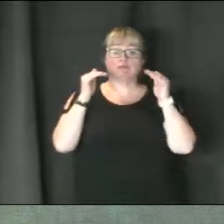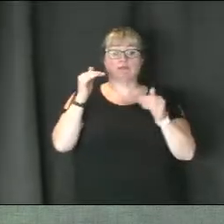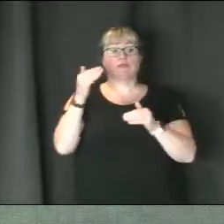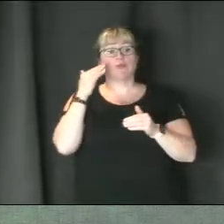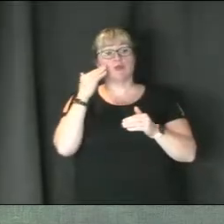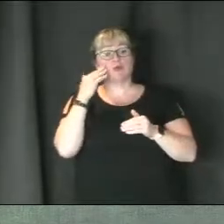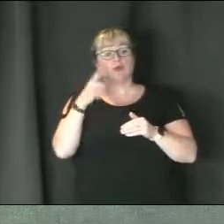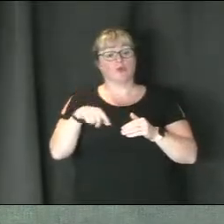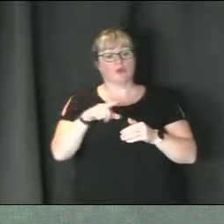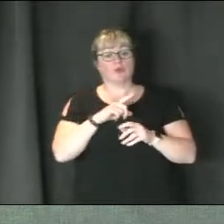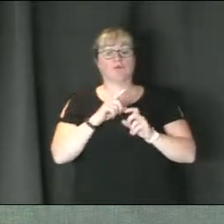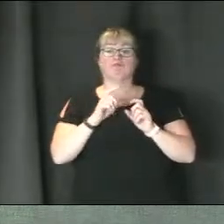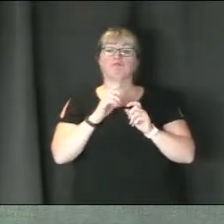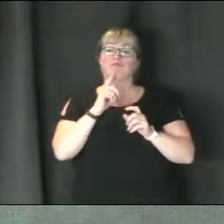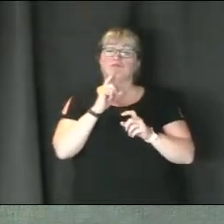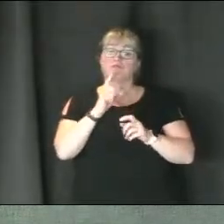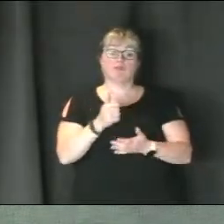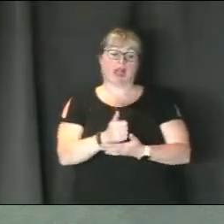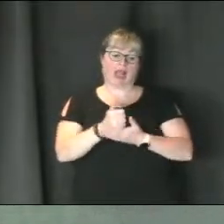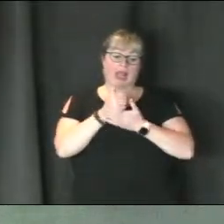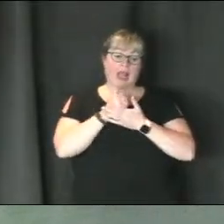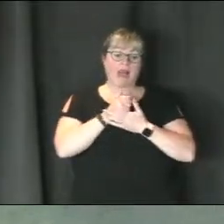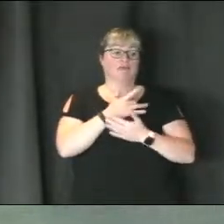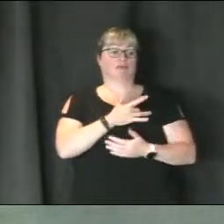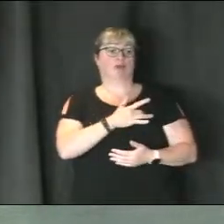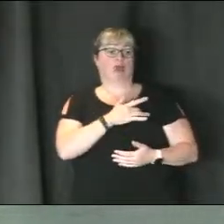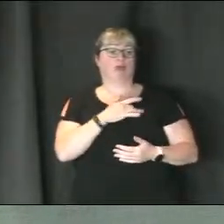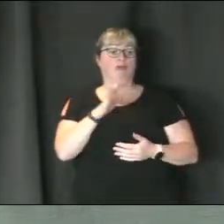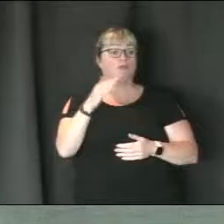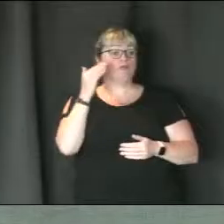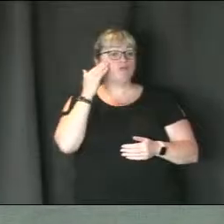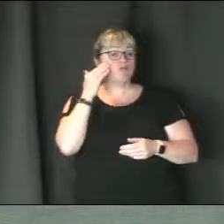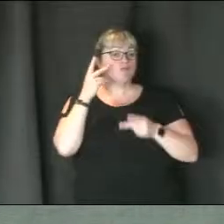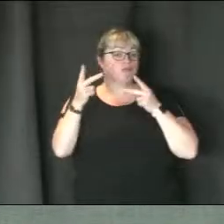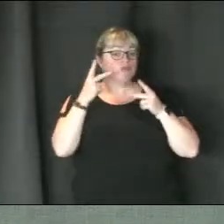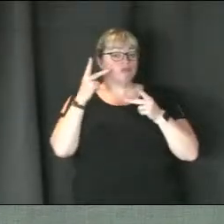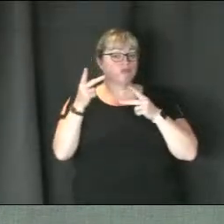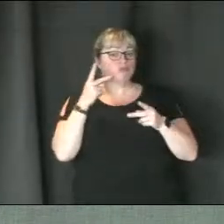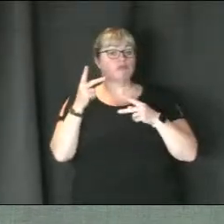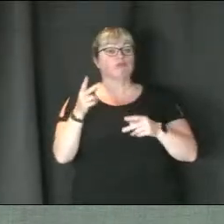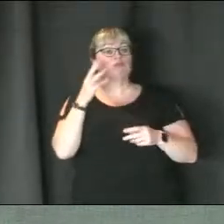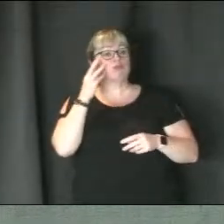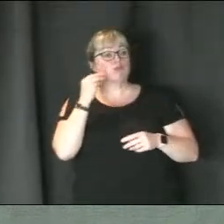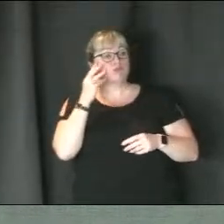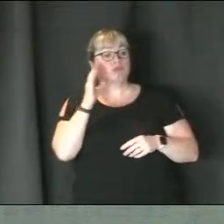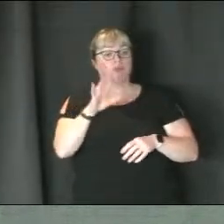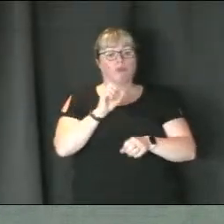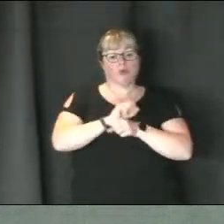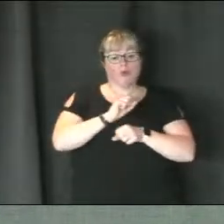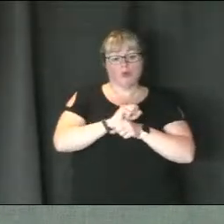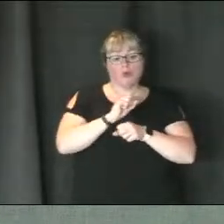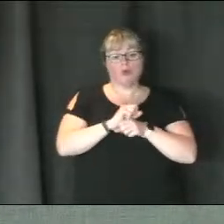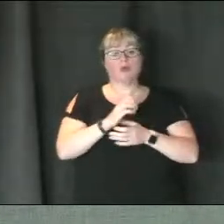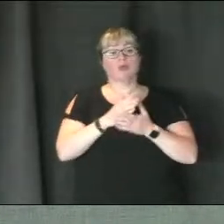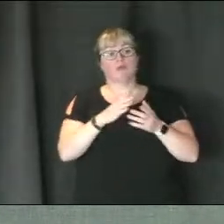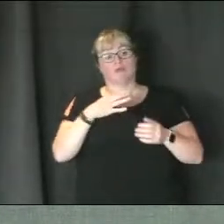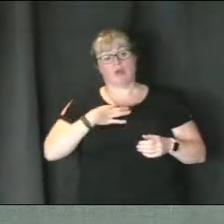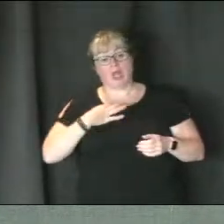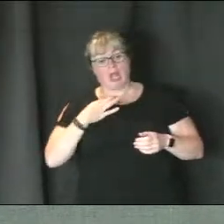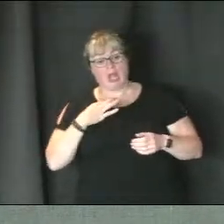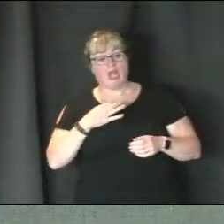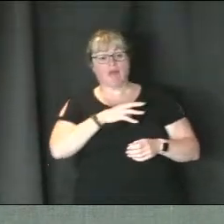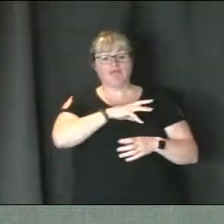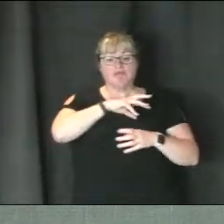social fabric of our province through their knowledge, experience, paid work, volunteer work, and active participation in all aspects